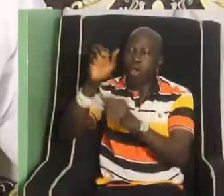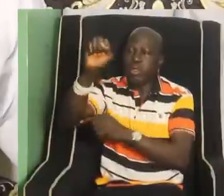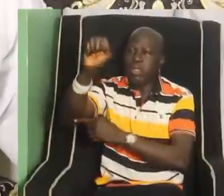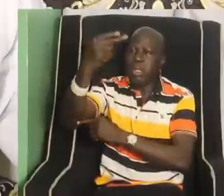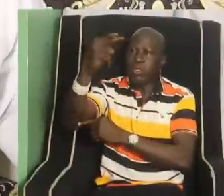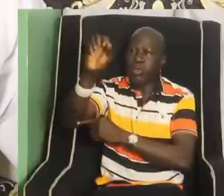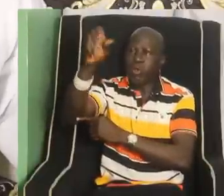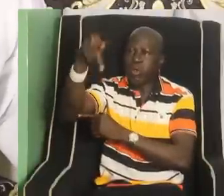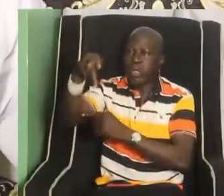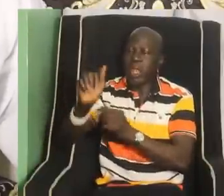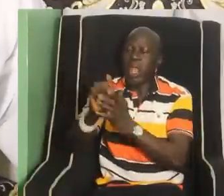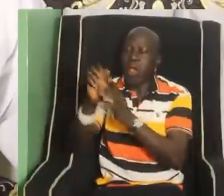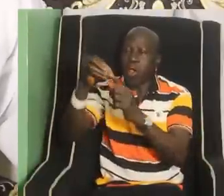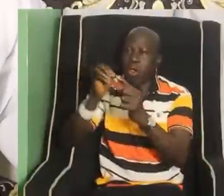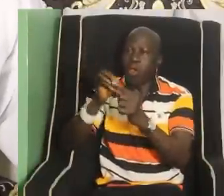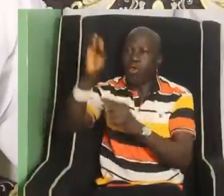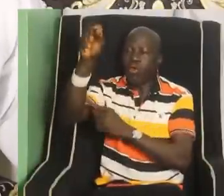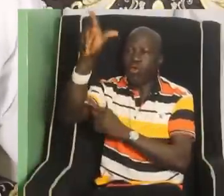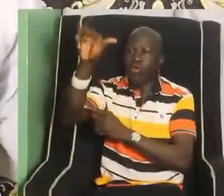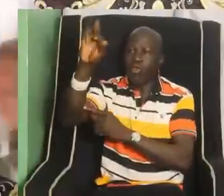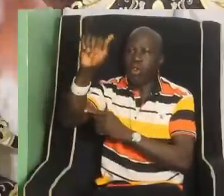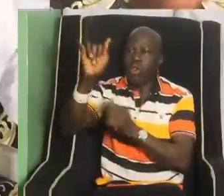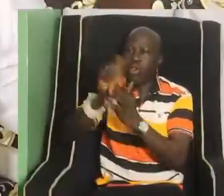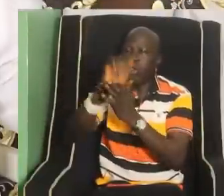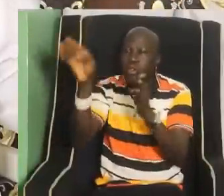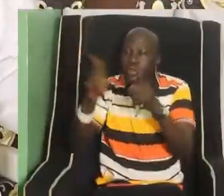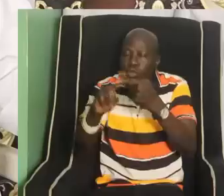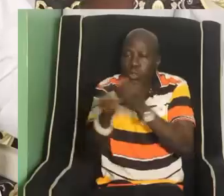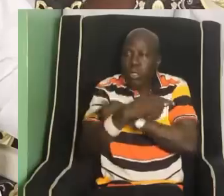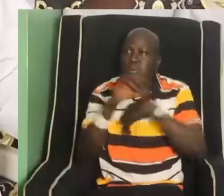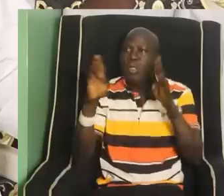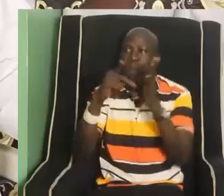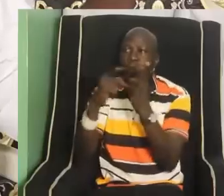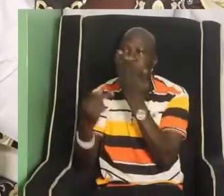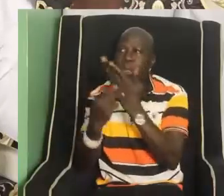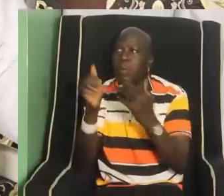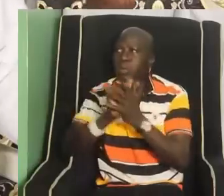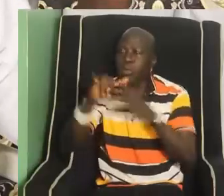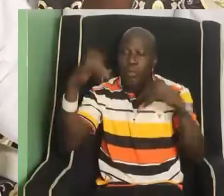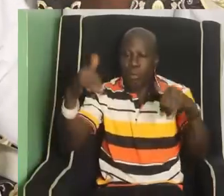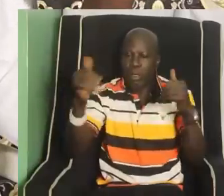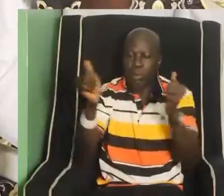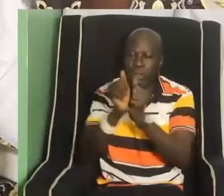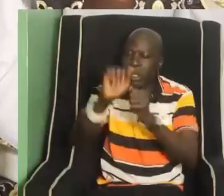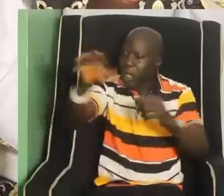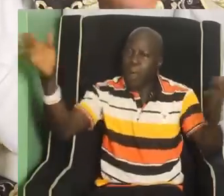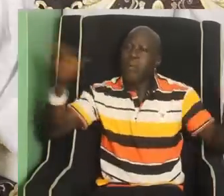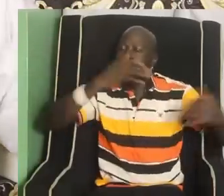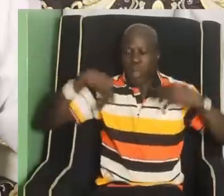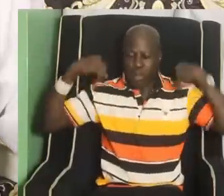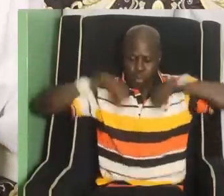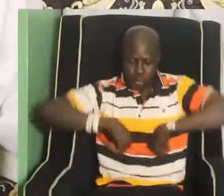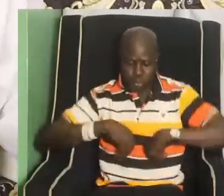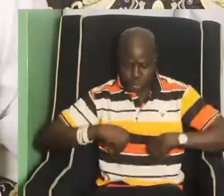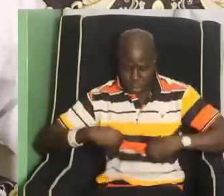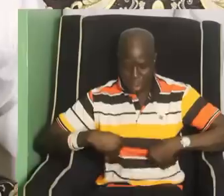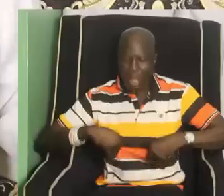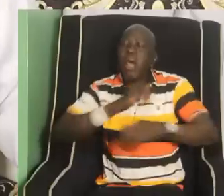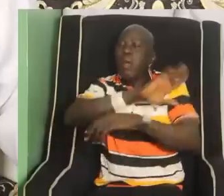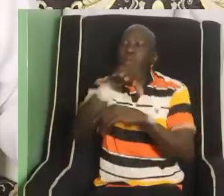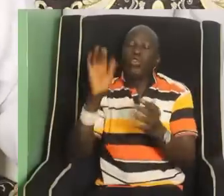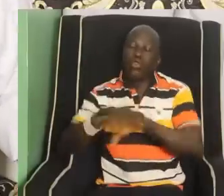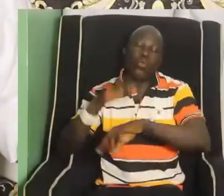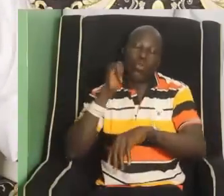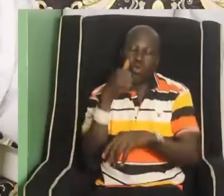Or you are in soccer. Oh, well, lulu lawyer. Oh, lulu lawyer. Today's program, don't joke with it. What's up to that? Wear good clothes. To do on